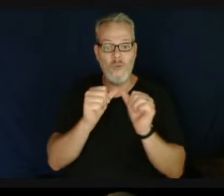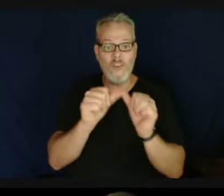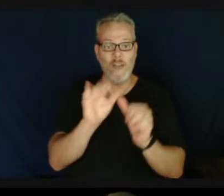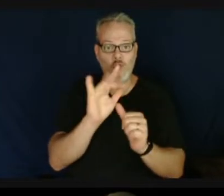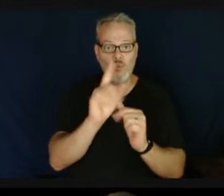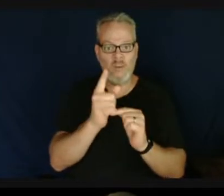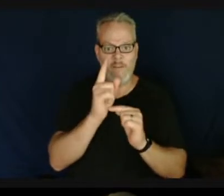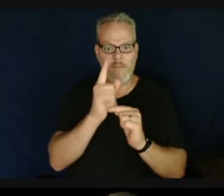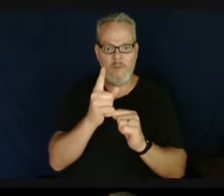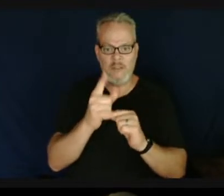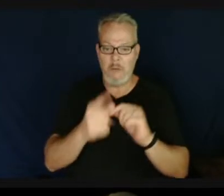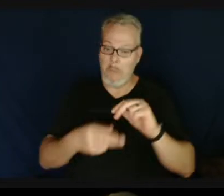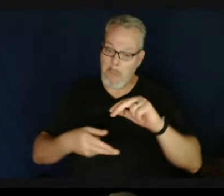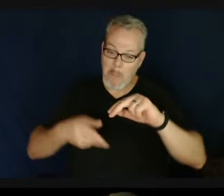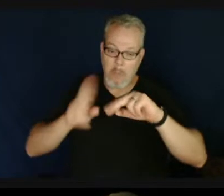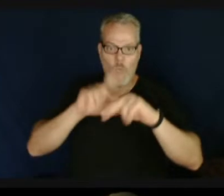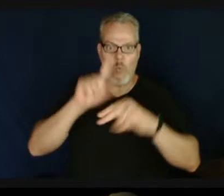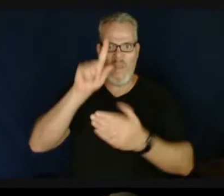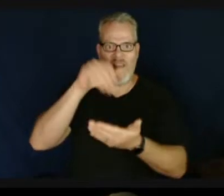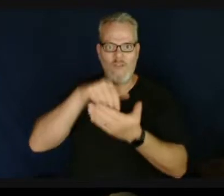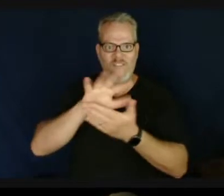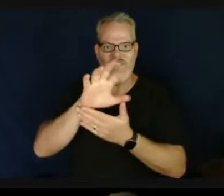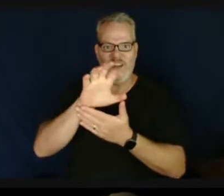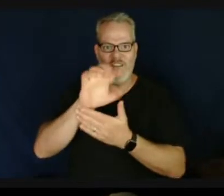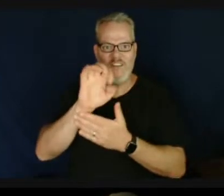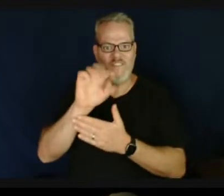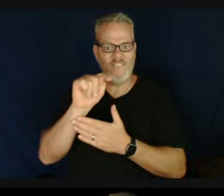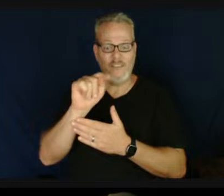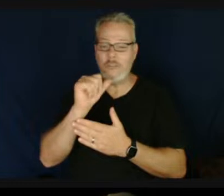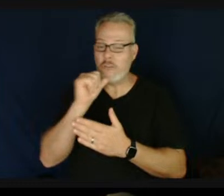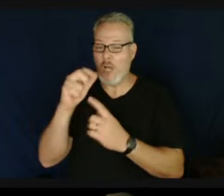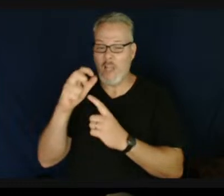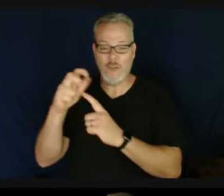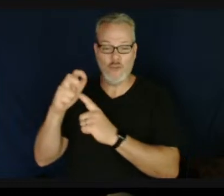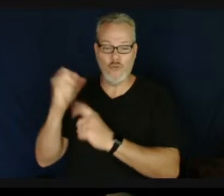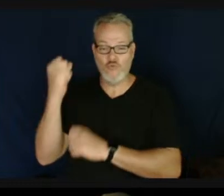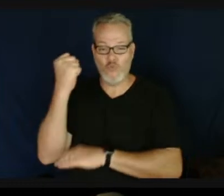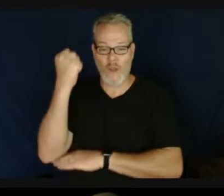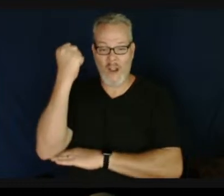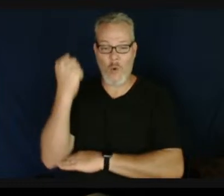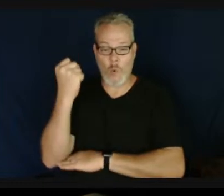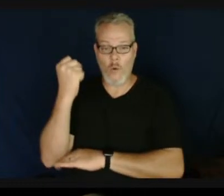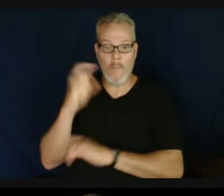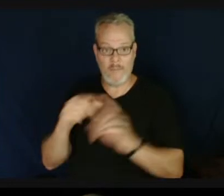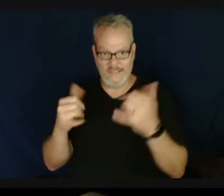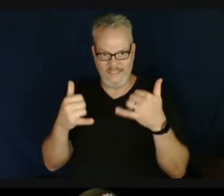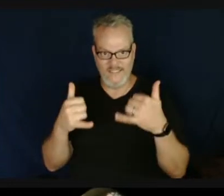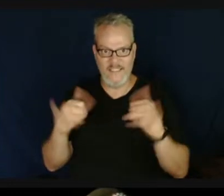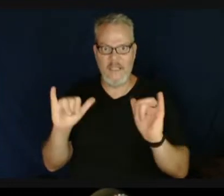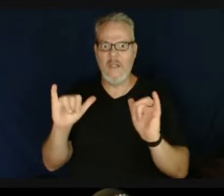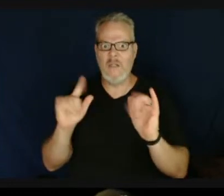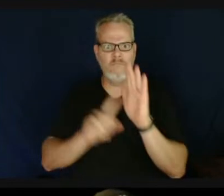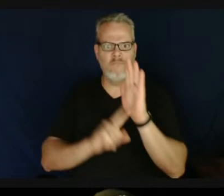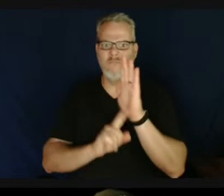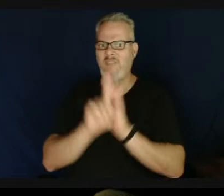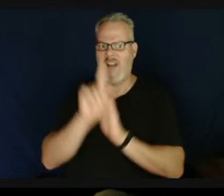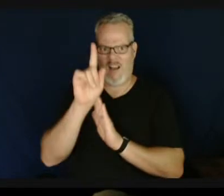to 1,500 feet. So not quite the record, but still pretty dang high.